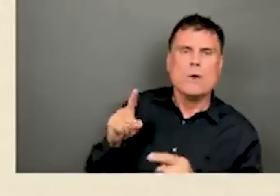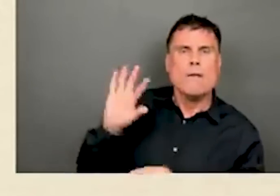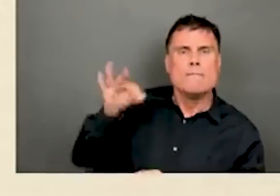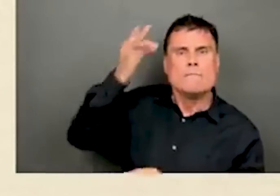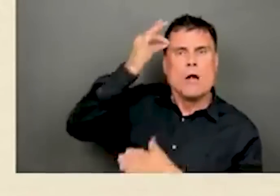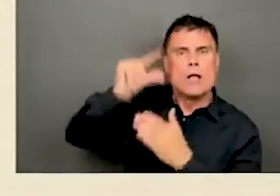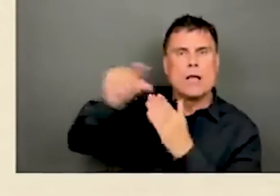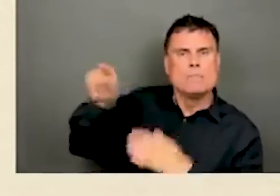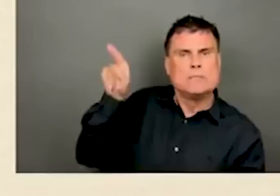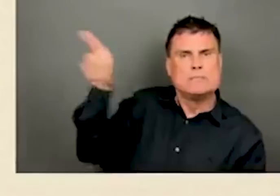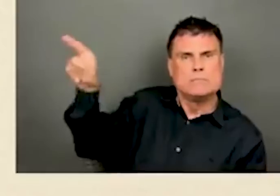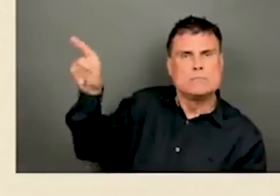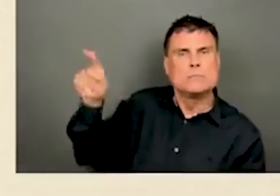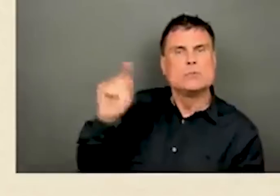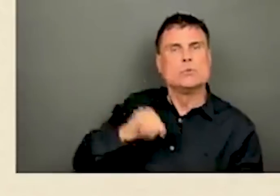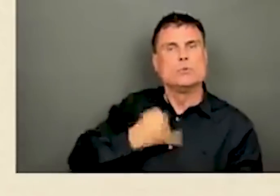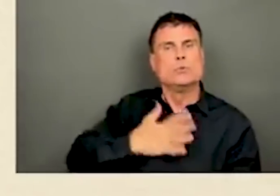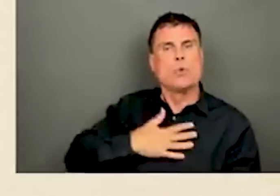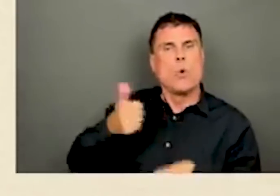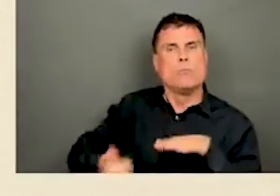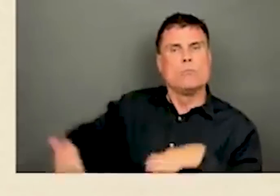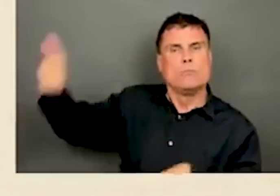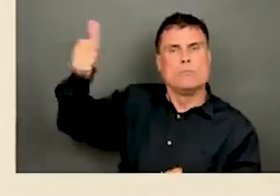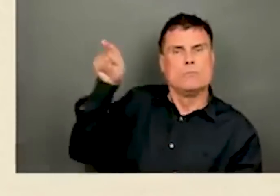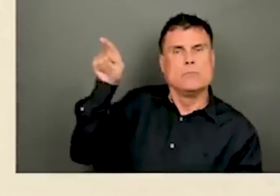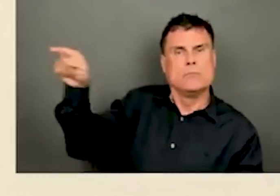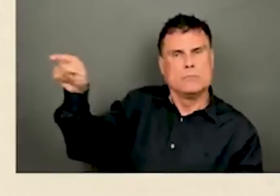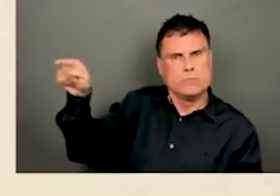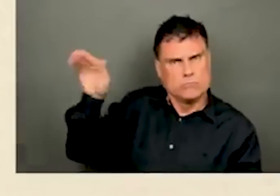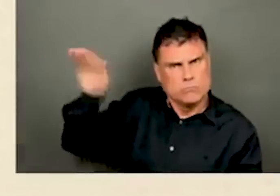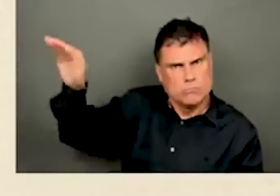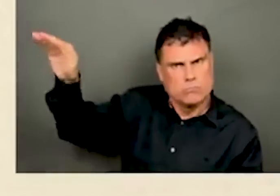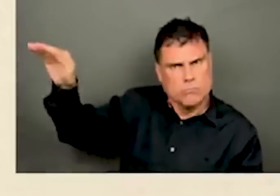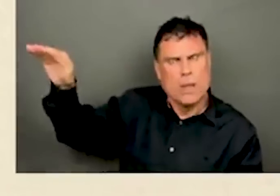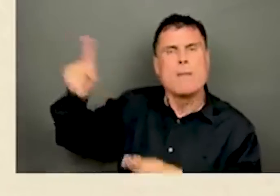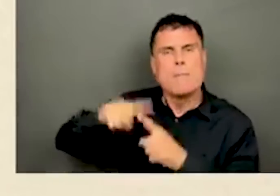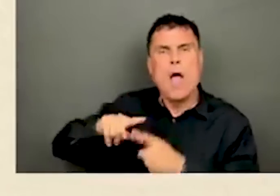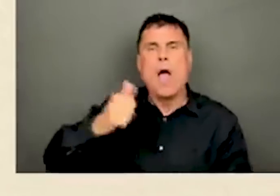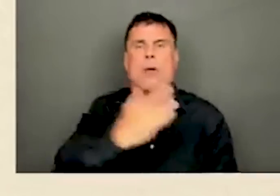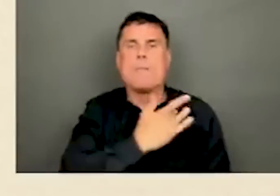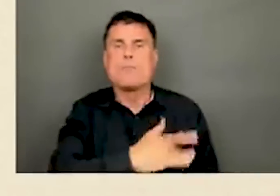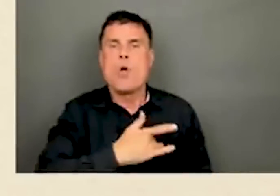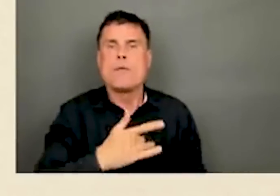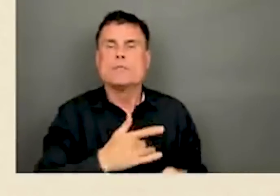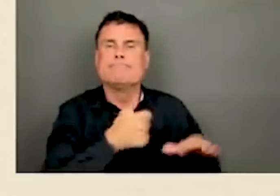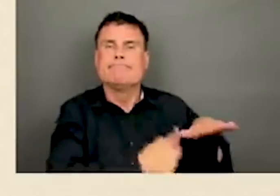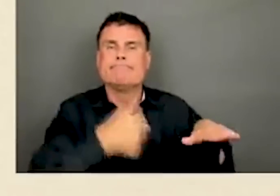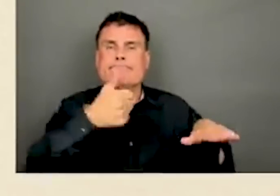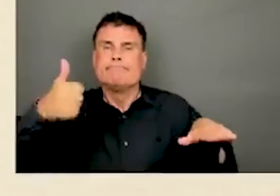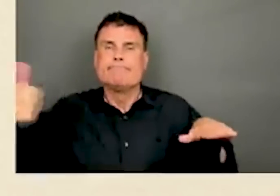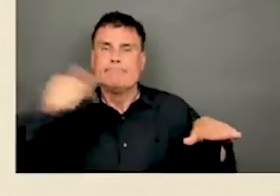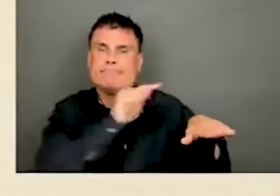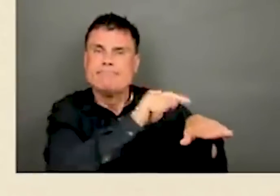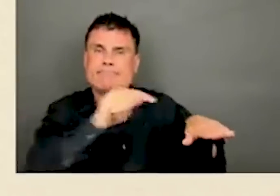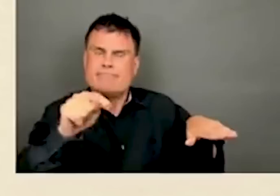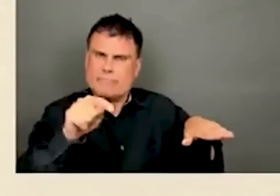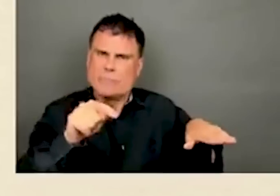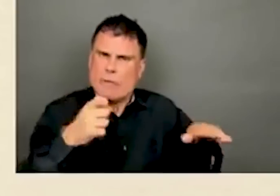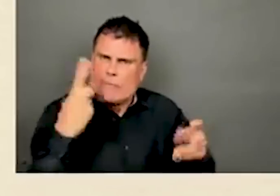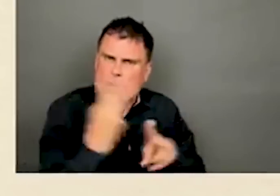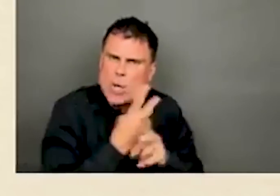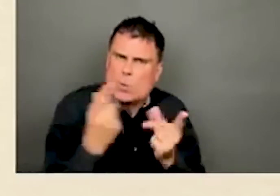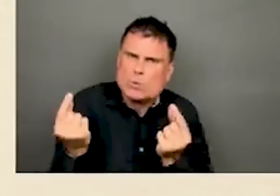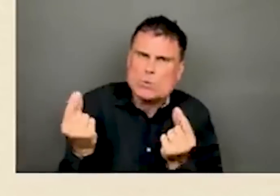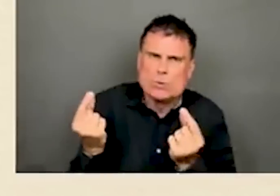and personally, as well as to my colleagues. We need to sit down and figure this out. British Columbians are counting on that. Albertans are counting on